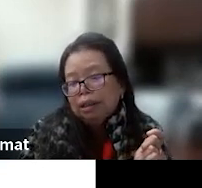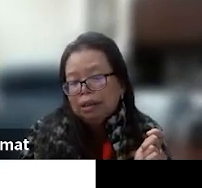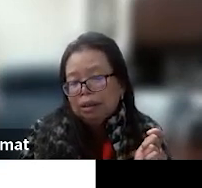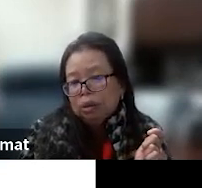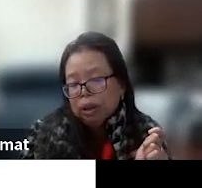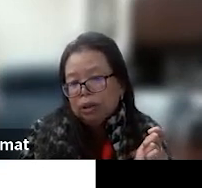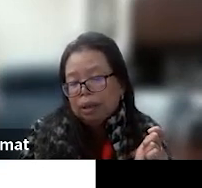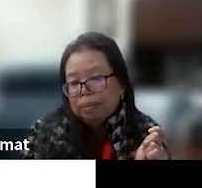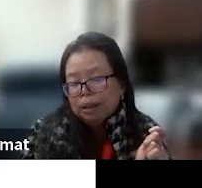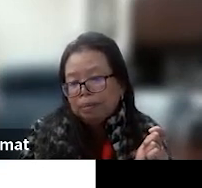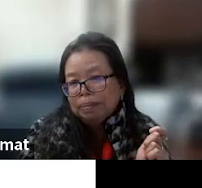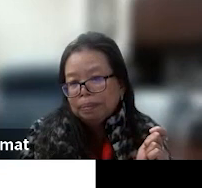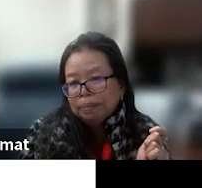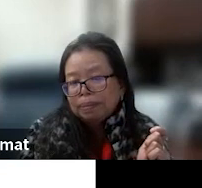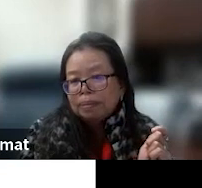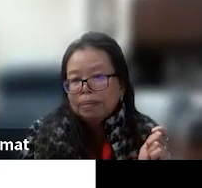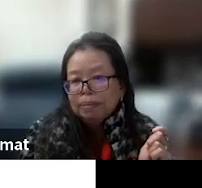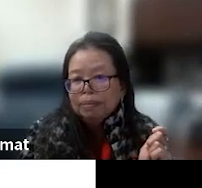technical assistance workshops.